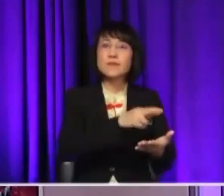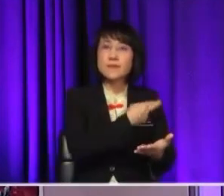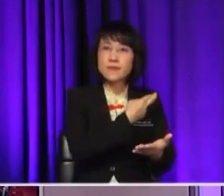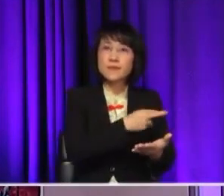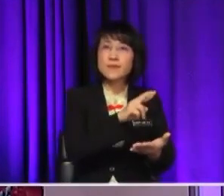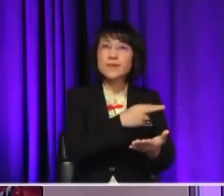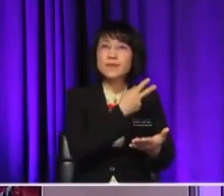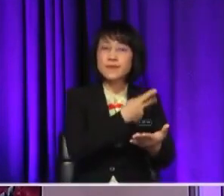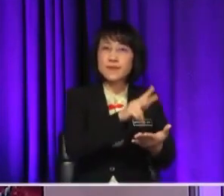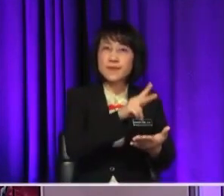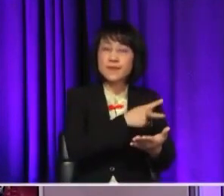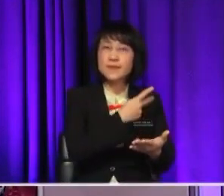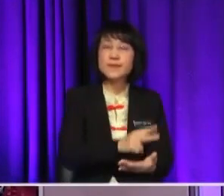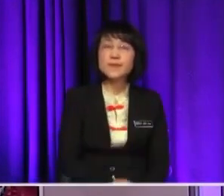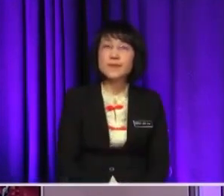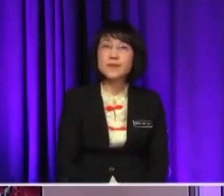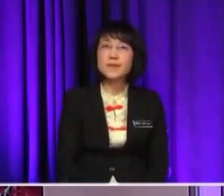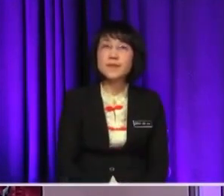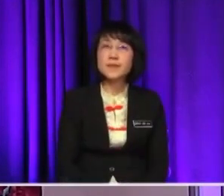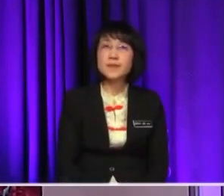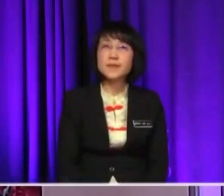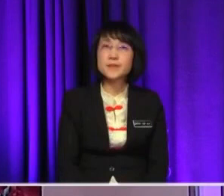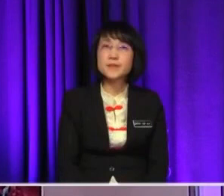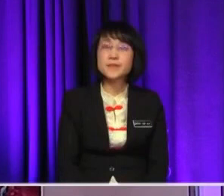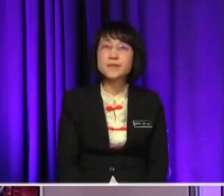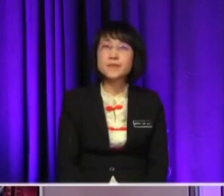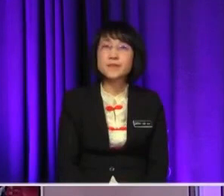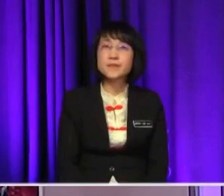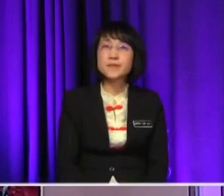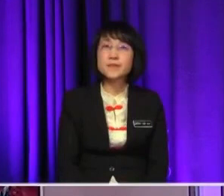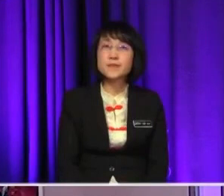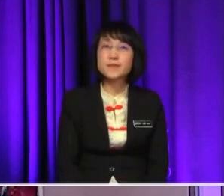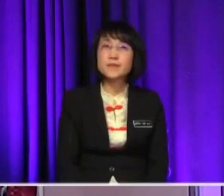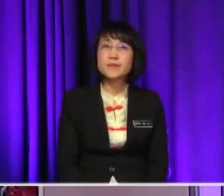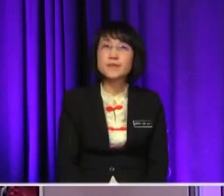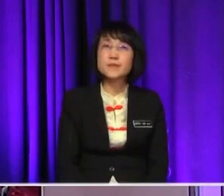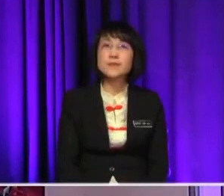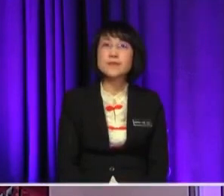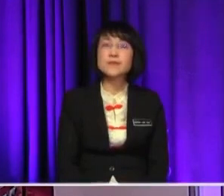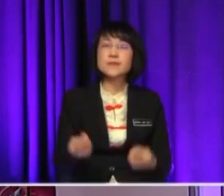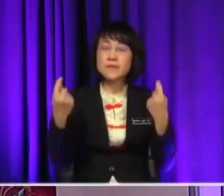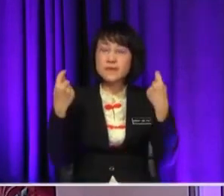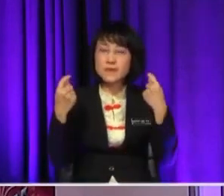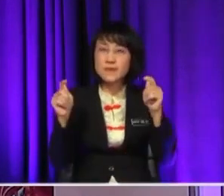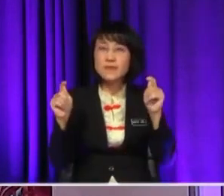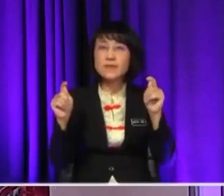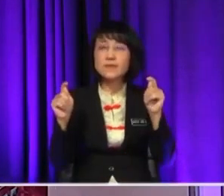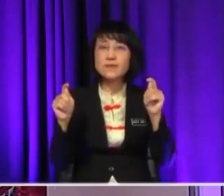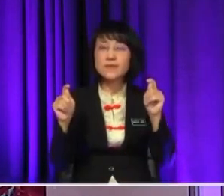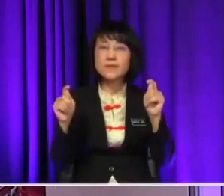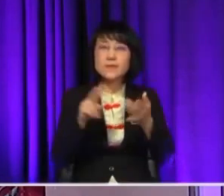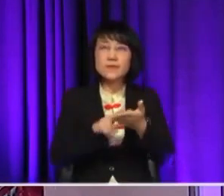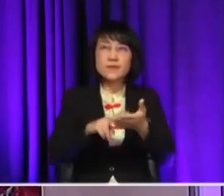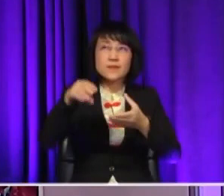So what we should do each time we get a piece of poetry is try to sound it out either in your head or if there's no one